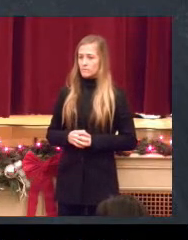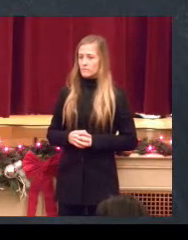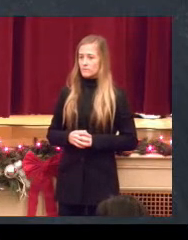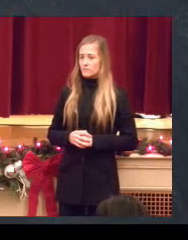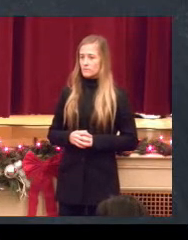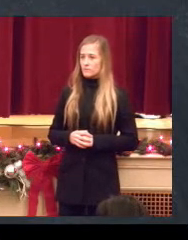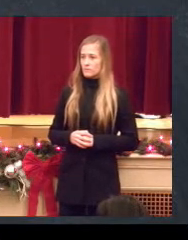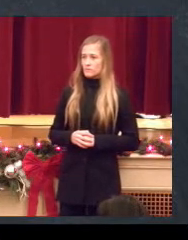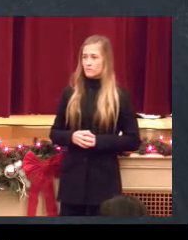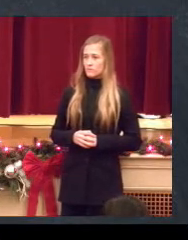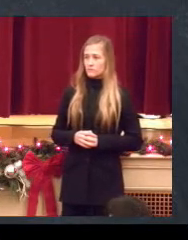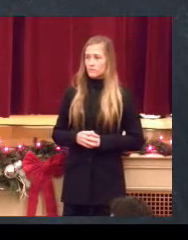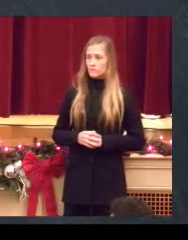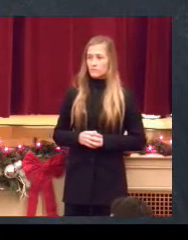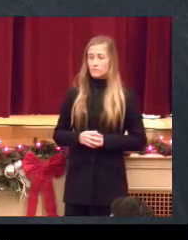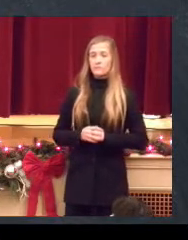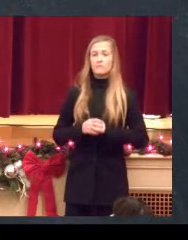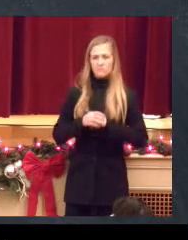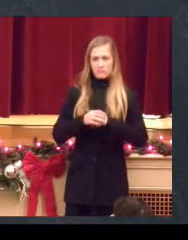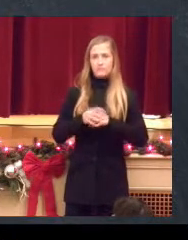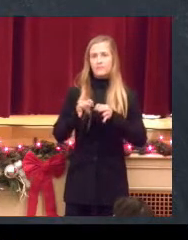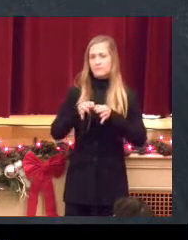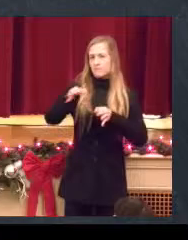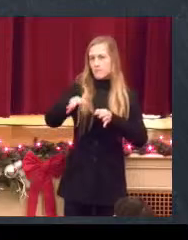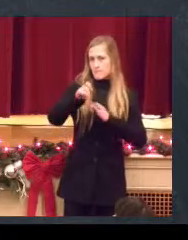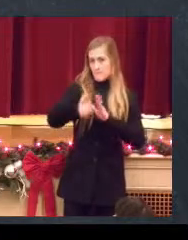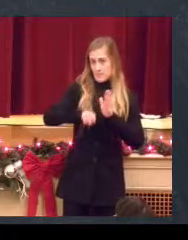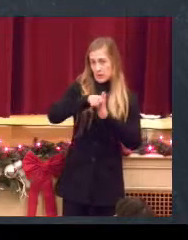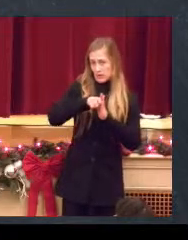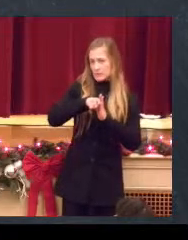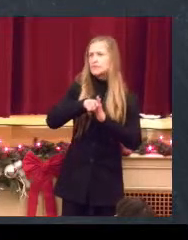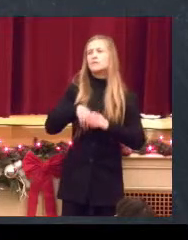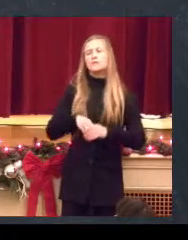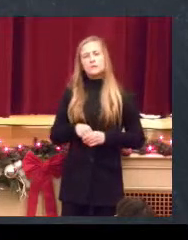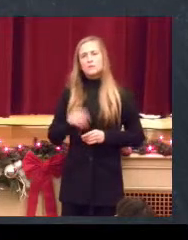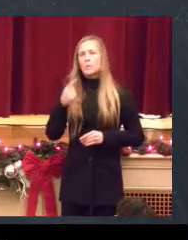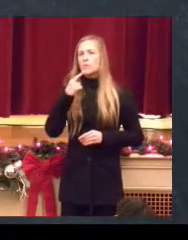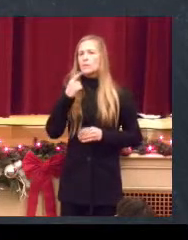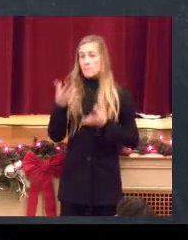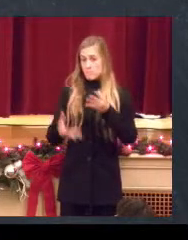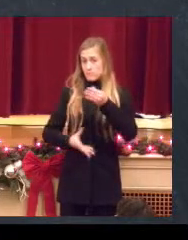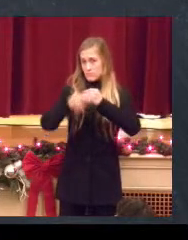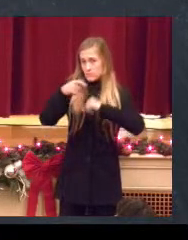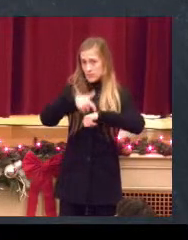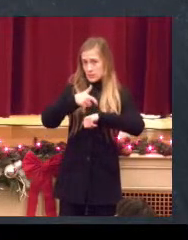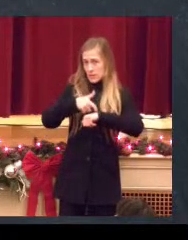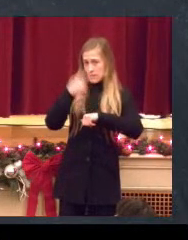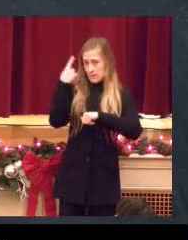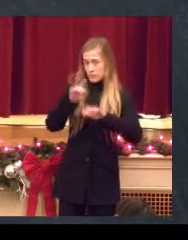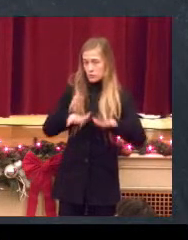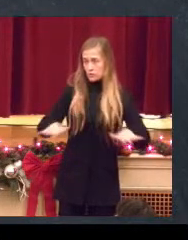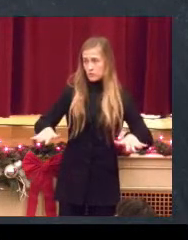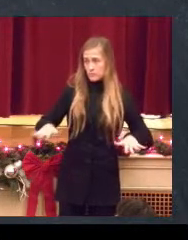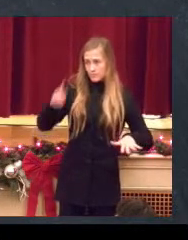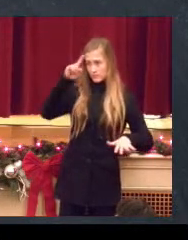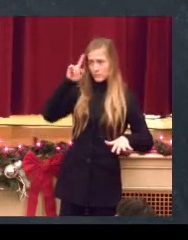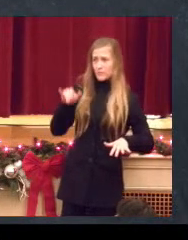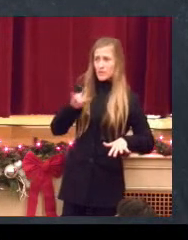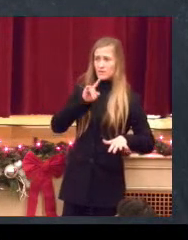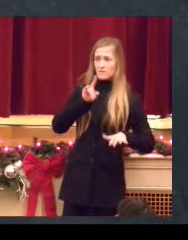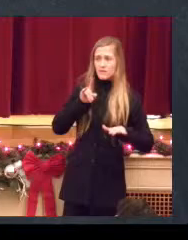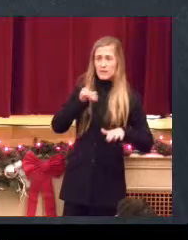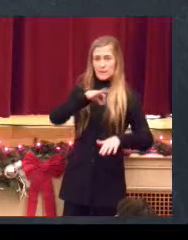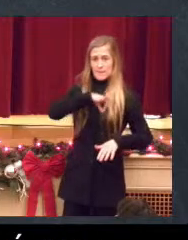Extended period. You mentioned that you will have longer period for the children. Do you think that's really beneficial?